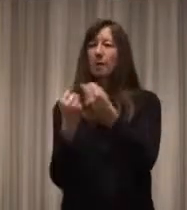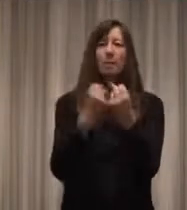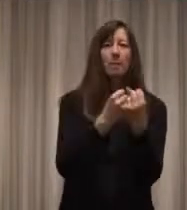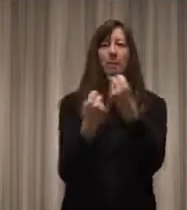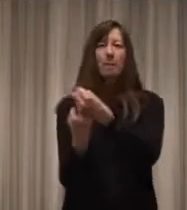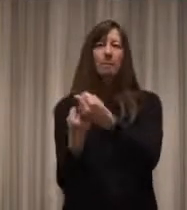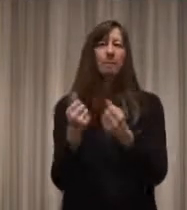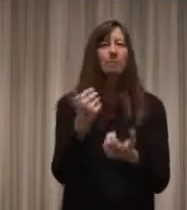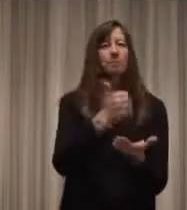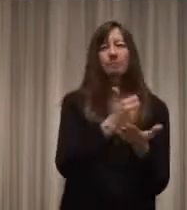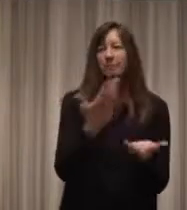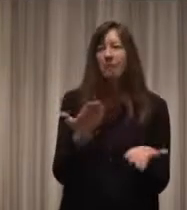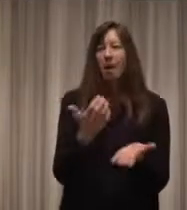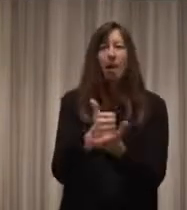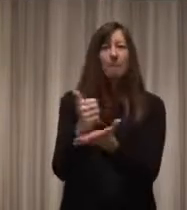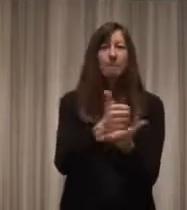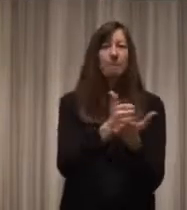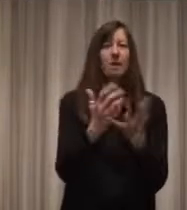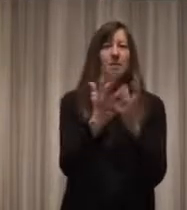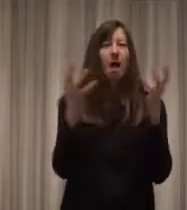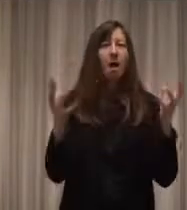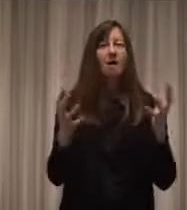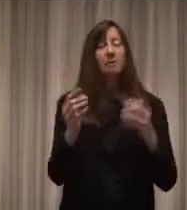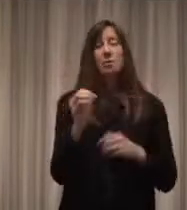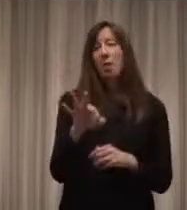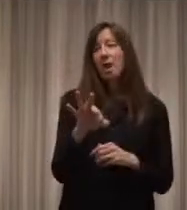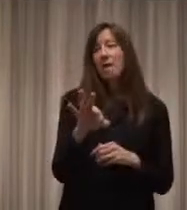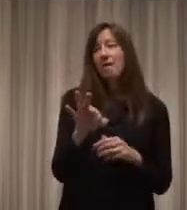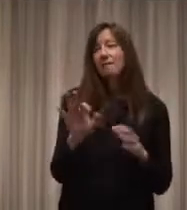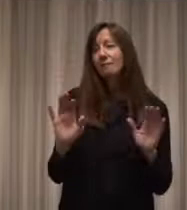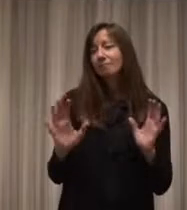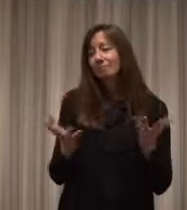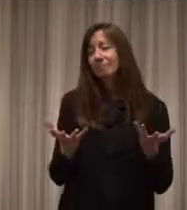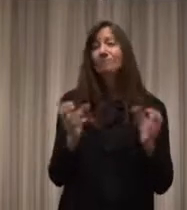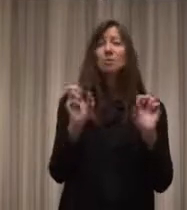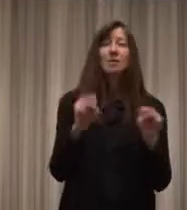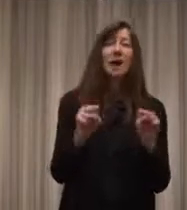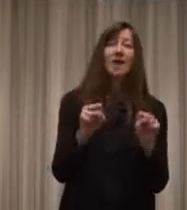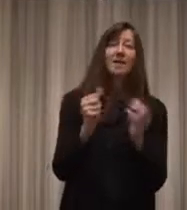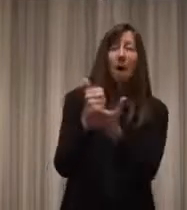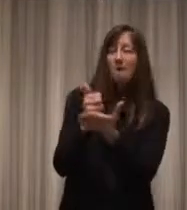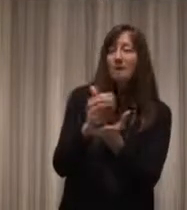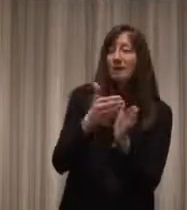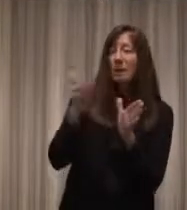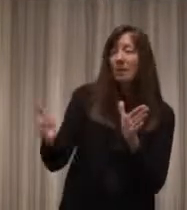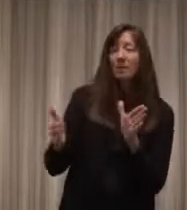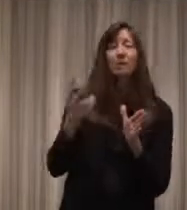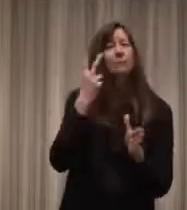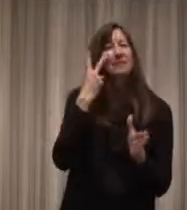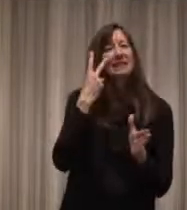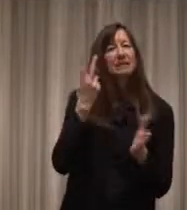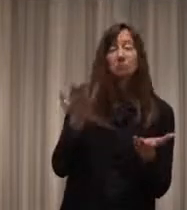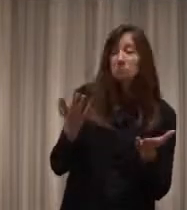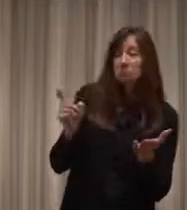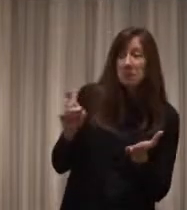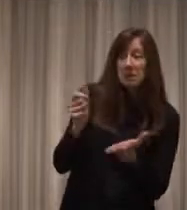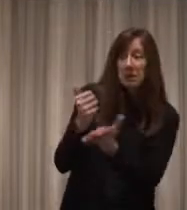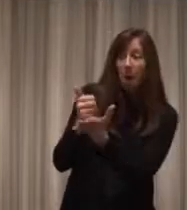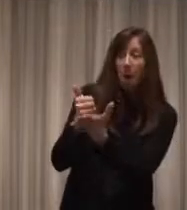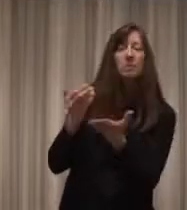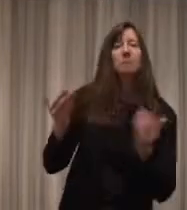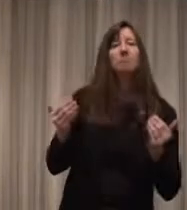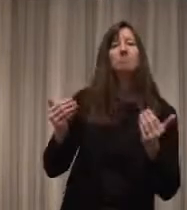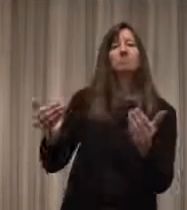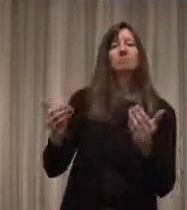done that. And if you haven't done that and you got a little bit of time, go help your neighbor, see if they need a hand. And let's continue to get